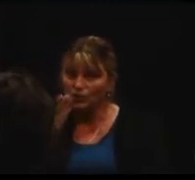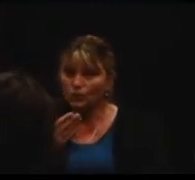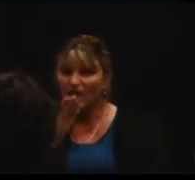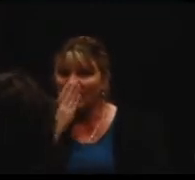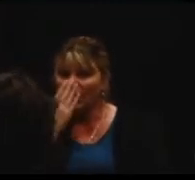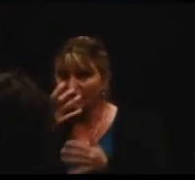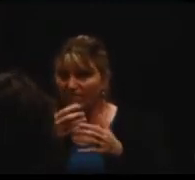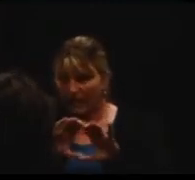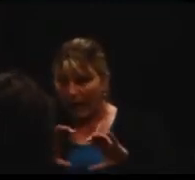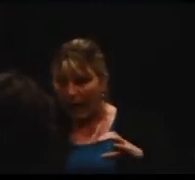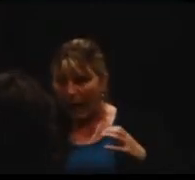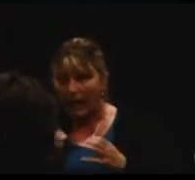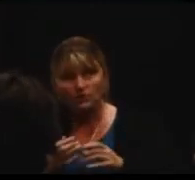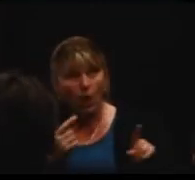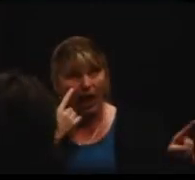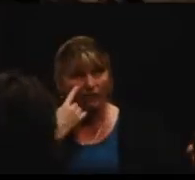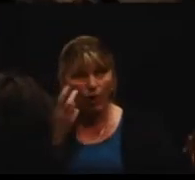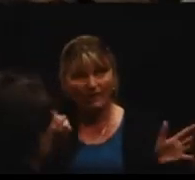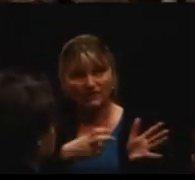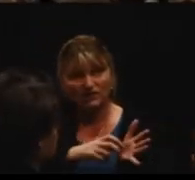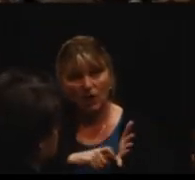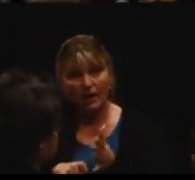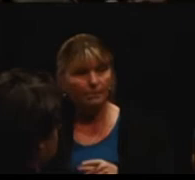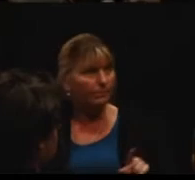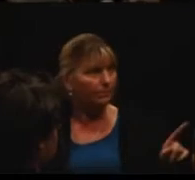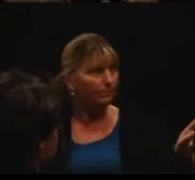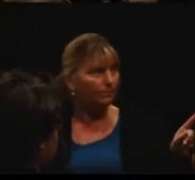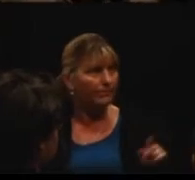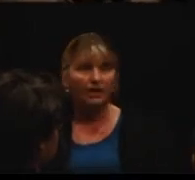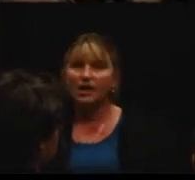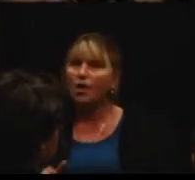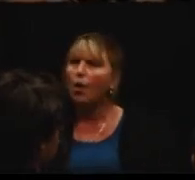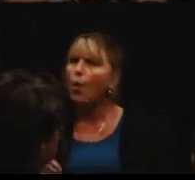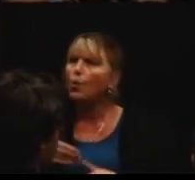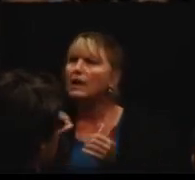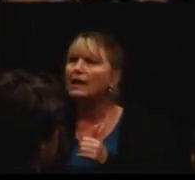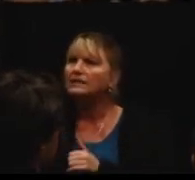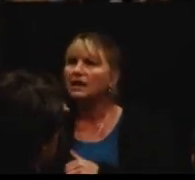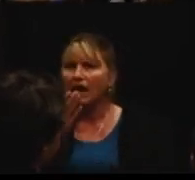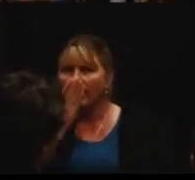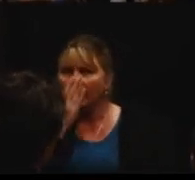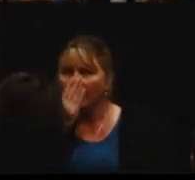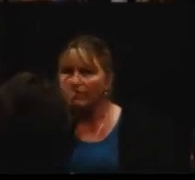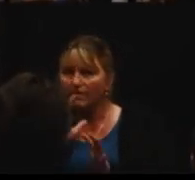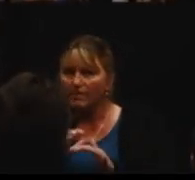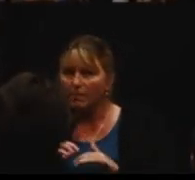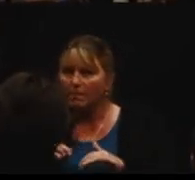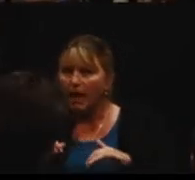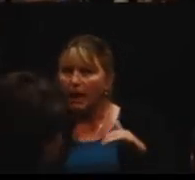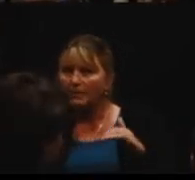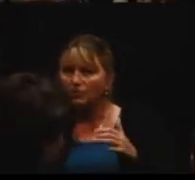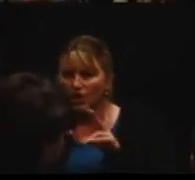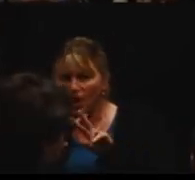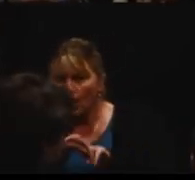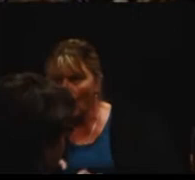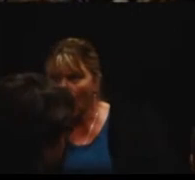you to have a look at that and sign up. I spent the whole day yesterday in front of the Parliamentary Inquiry into 21st Century Education across